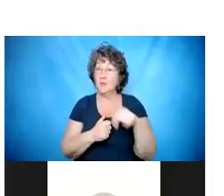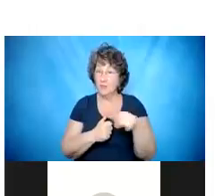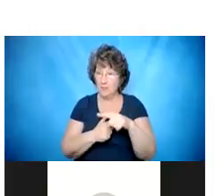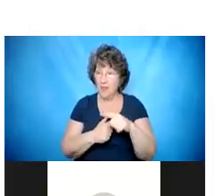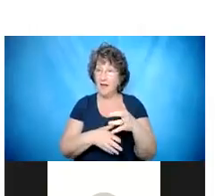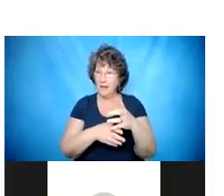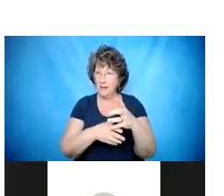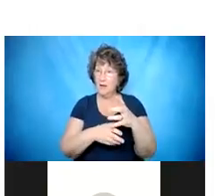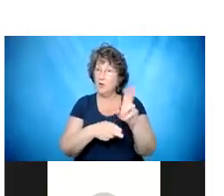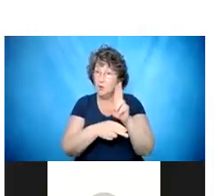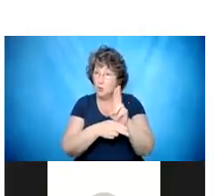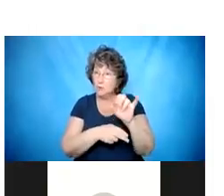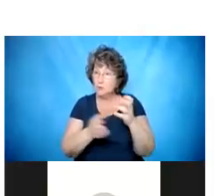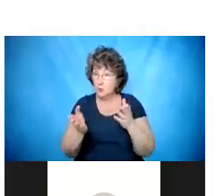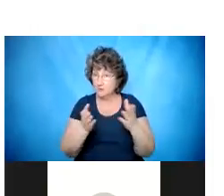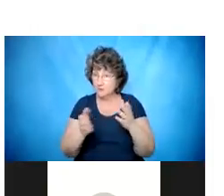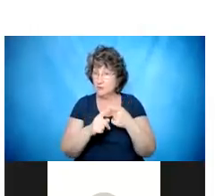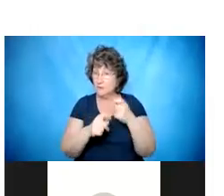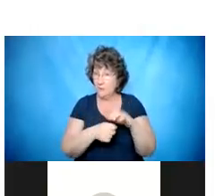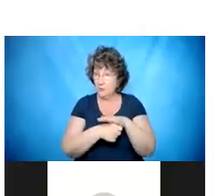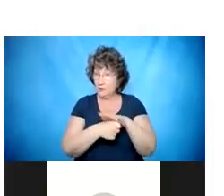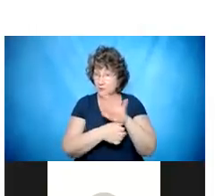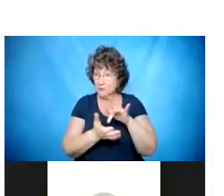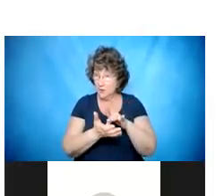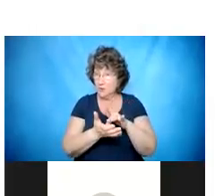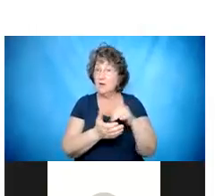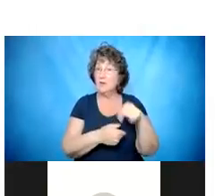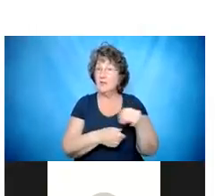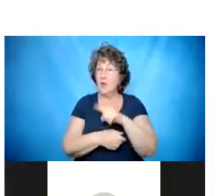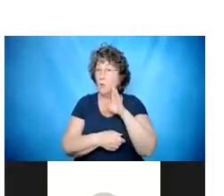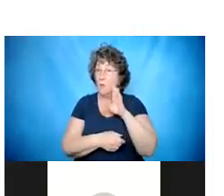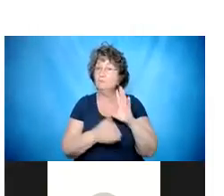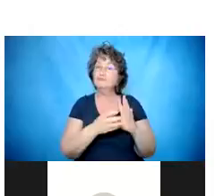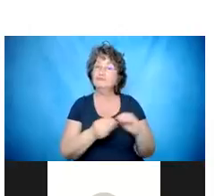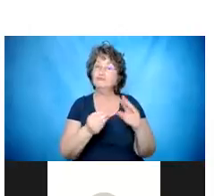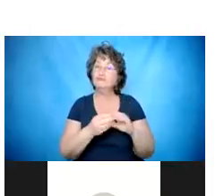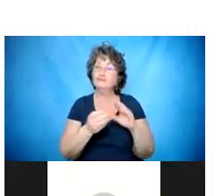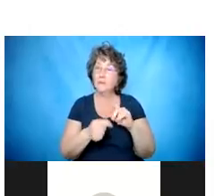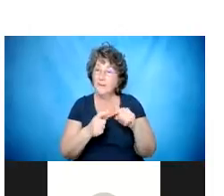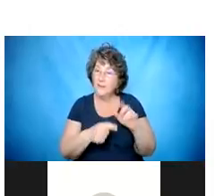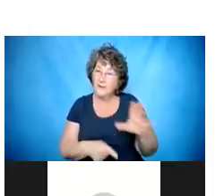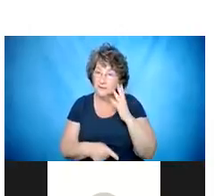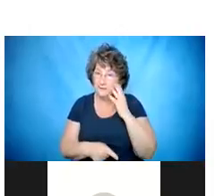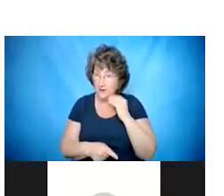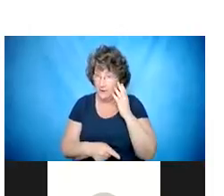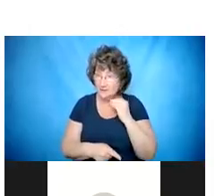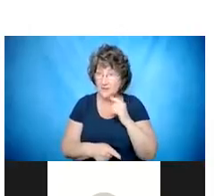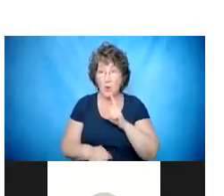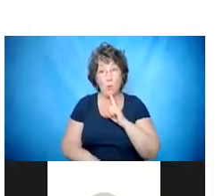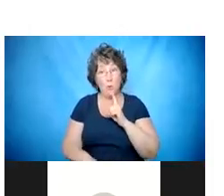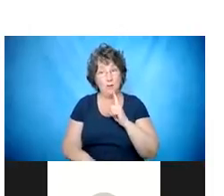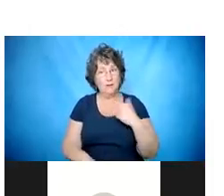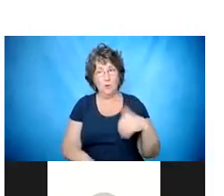center services. And we are encouraged for their opportunity to shed some light on